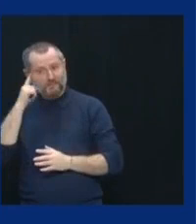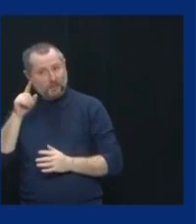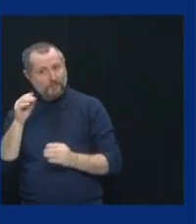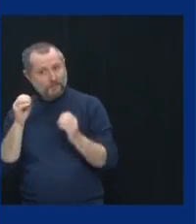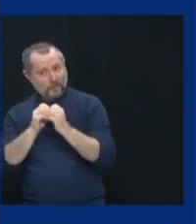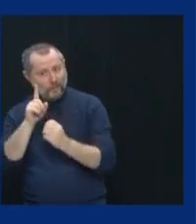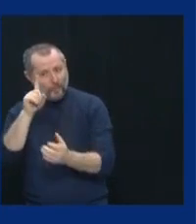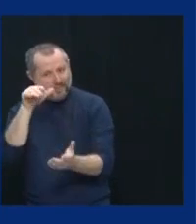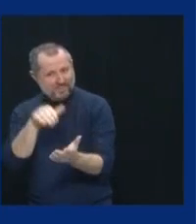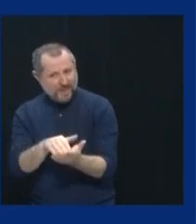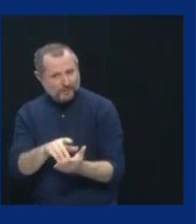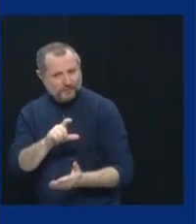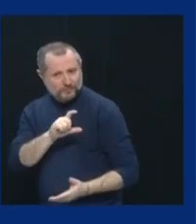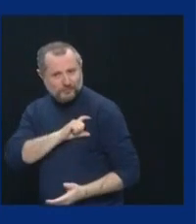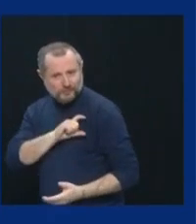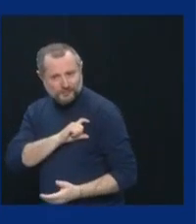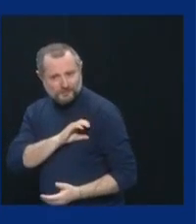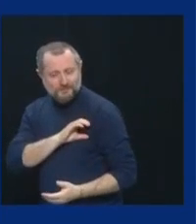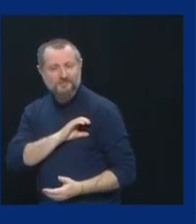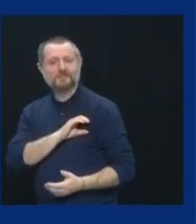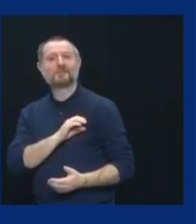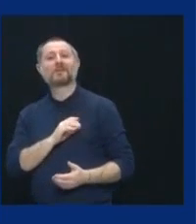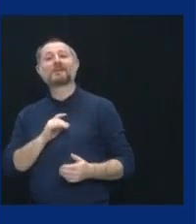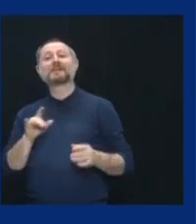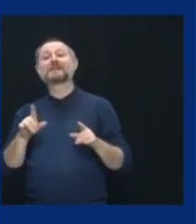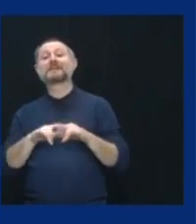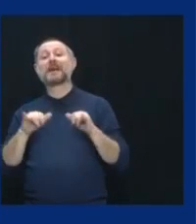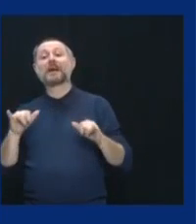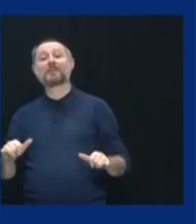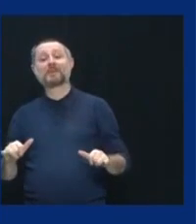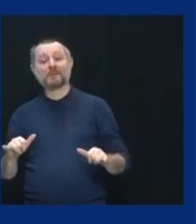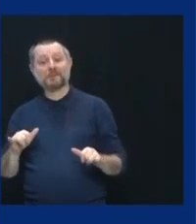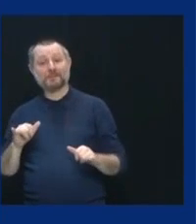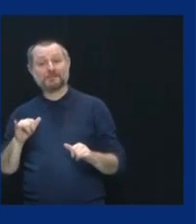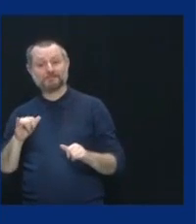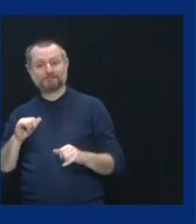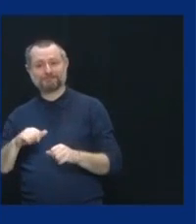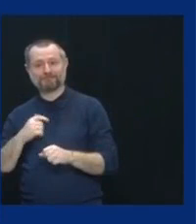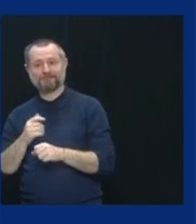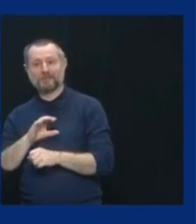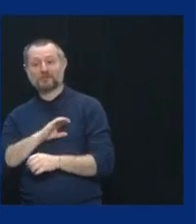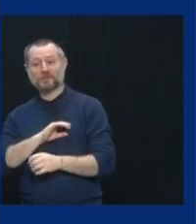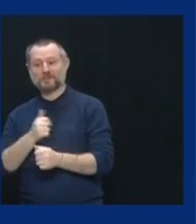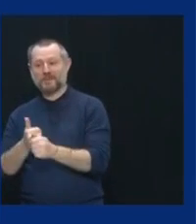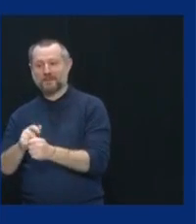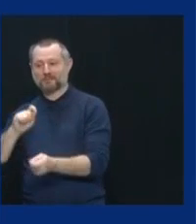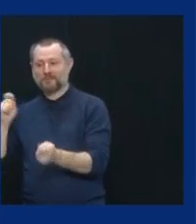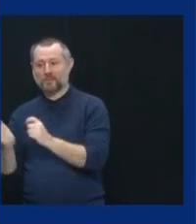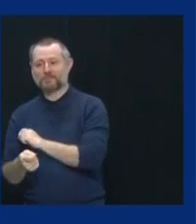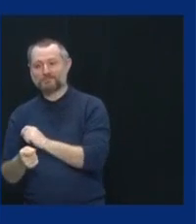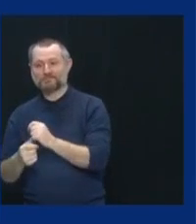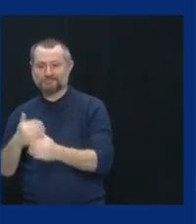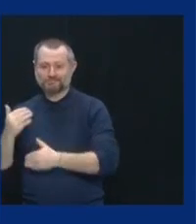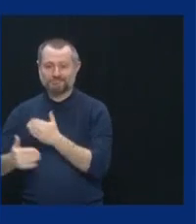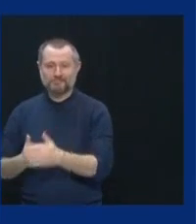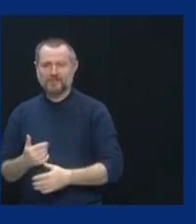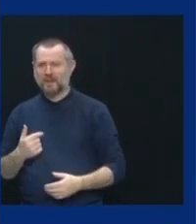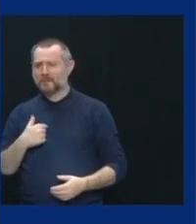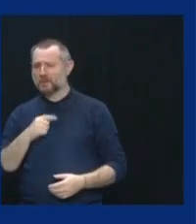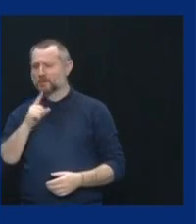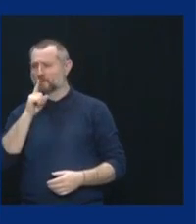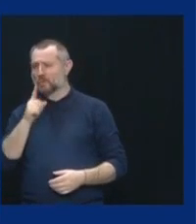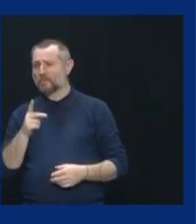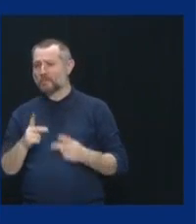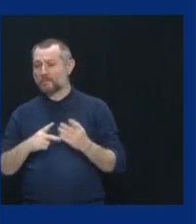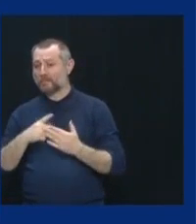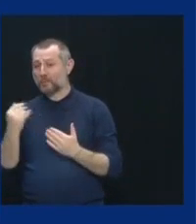officers also coincides with this police reform initiative, and I'm sure a lot of those initiatives will have to